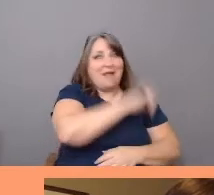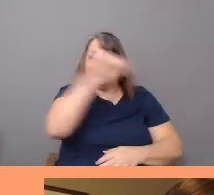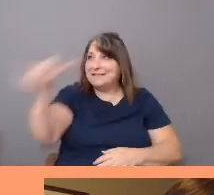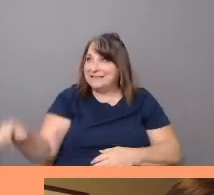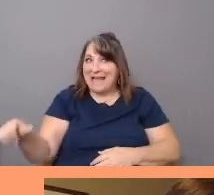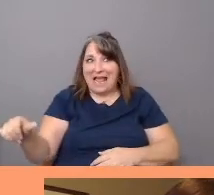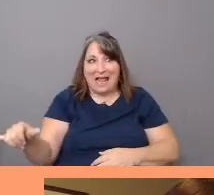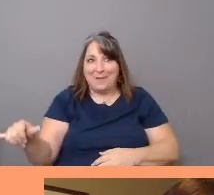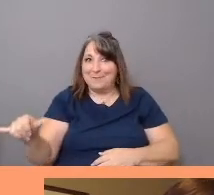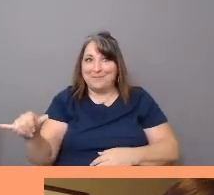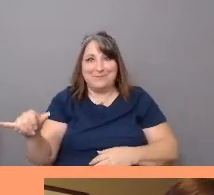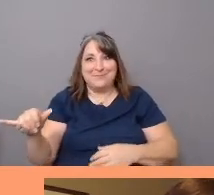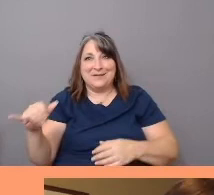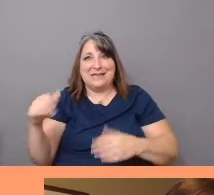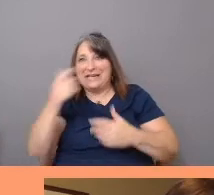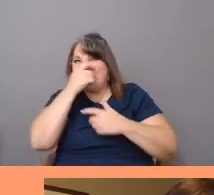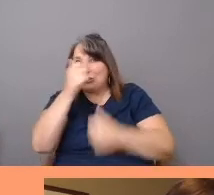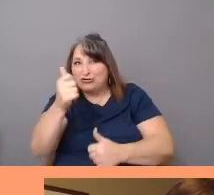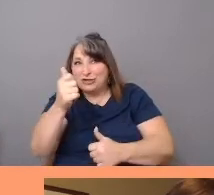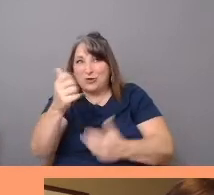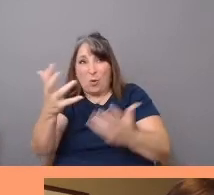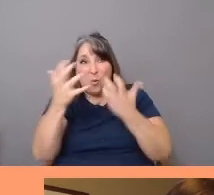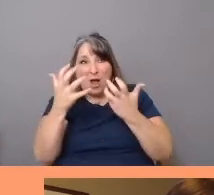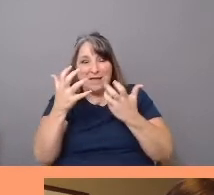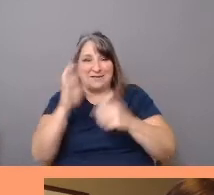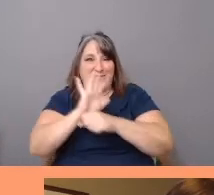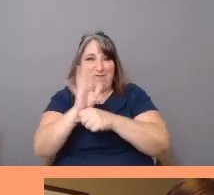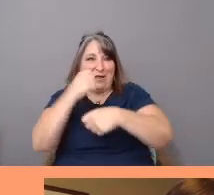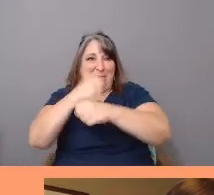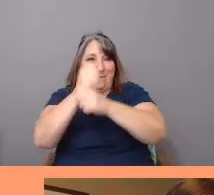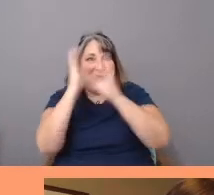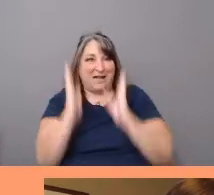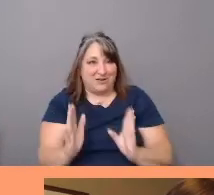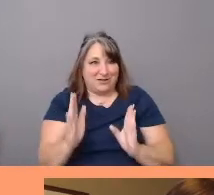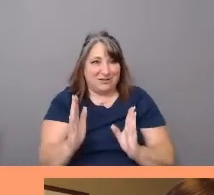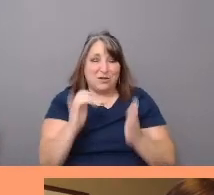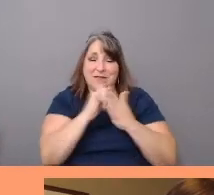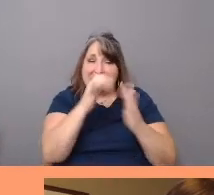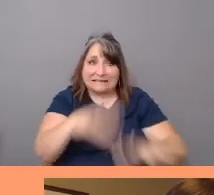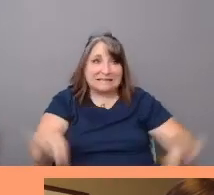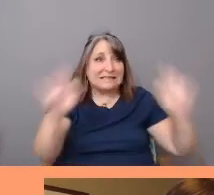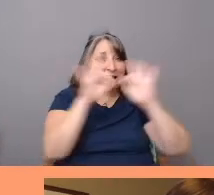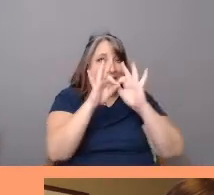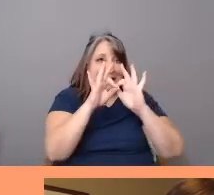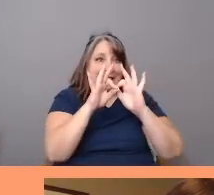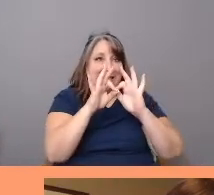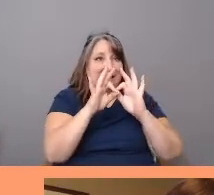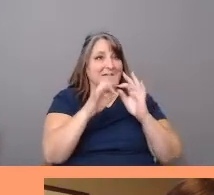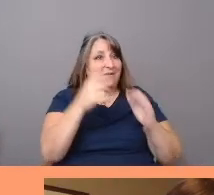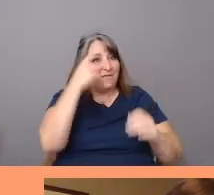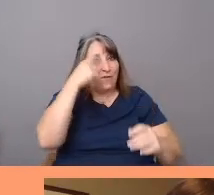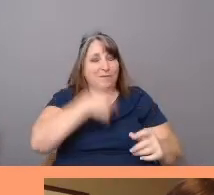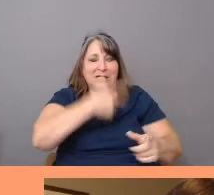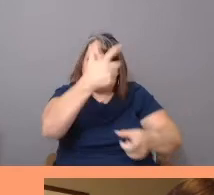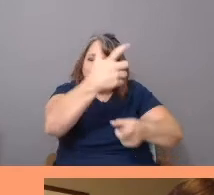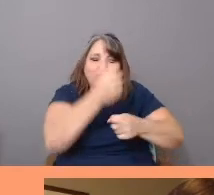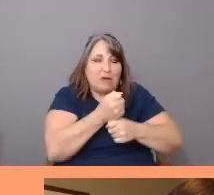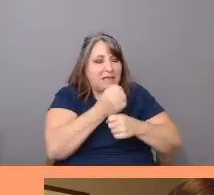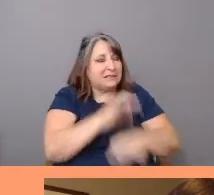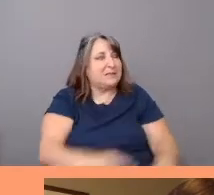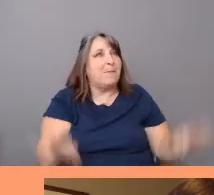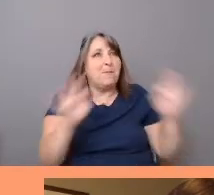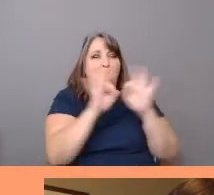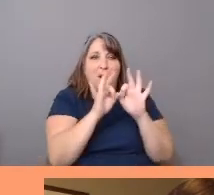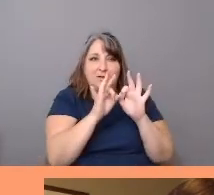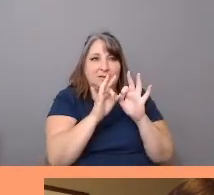So, I think that's very key. One, in terms of selecting a sales agent, trust. For me, trust is a key word in all of this.